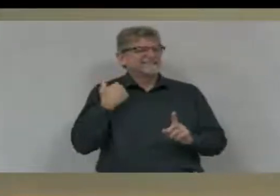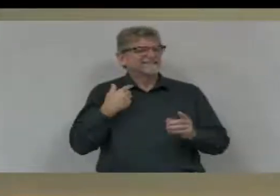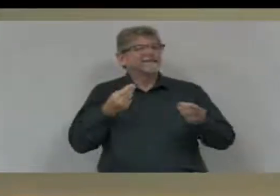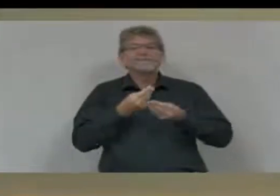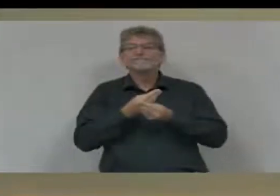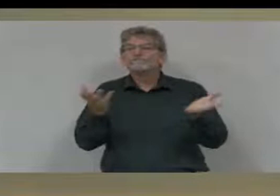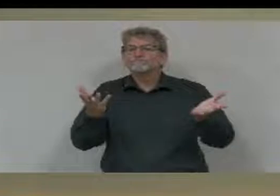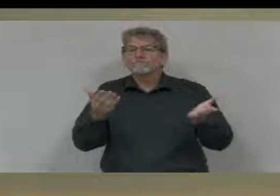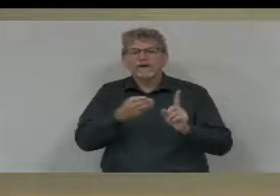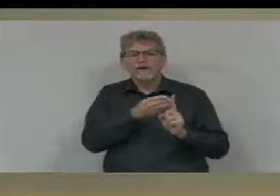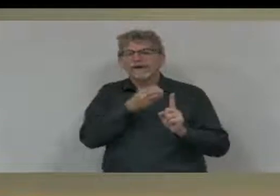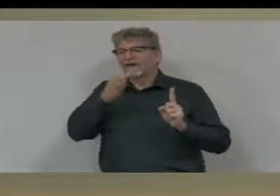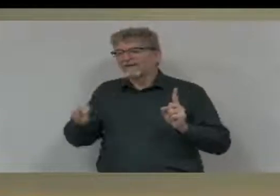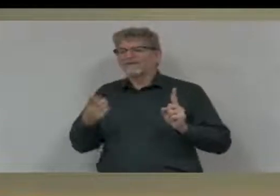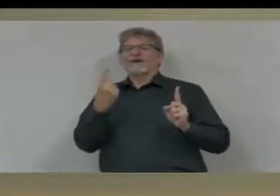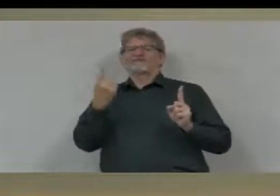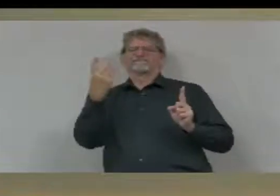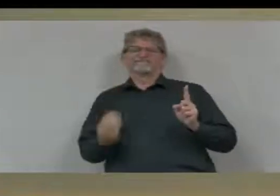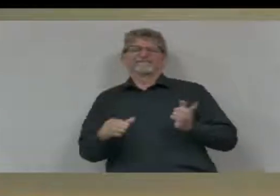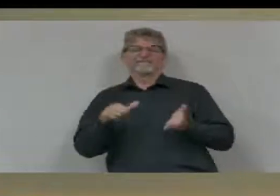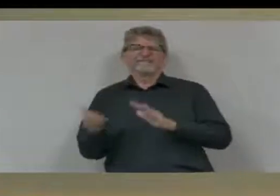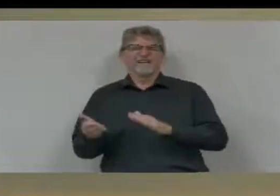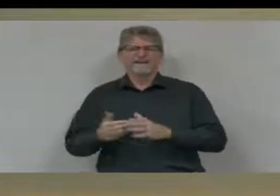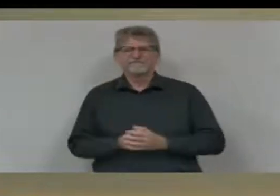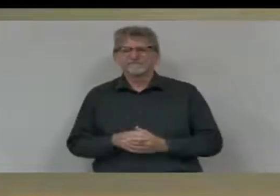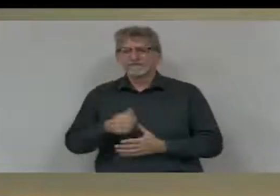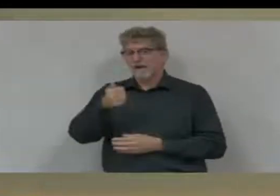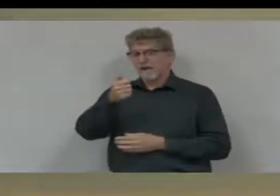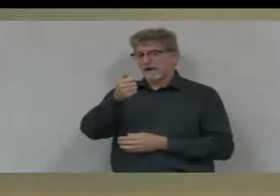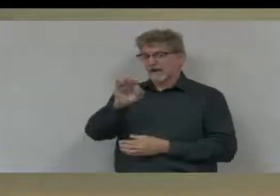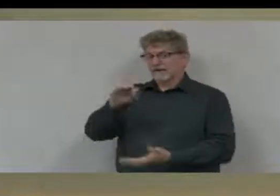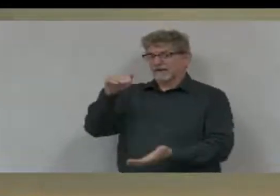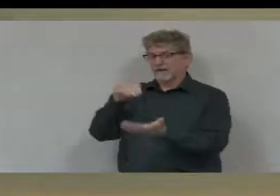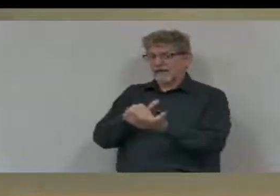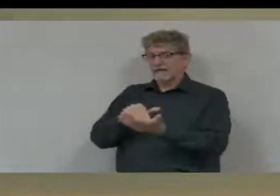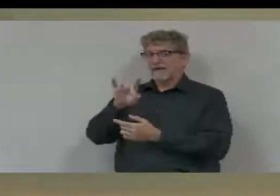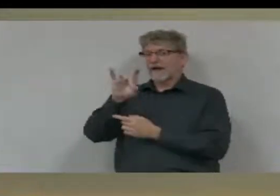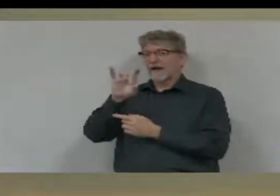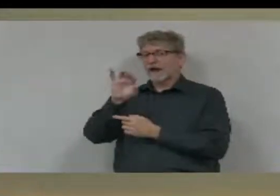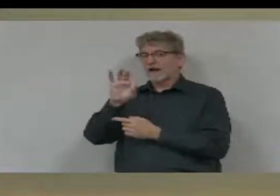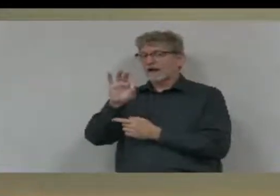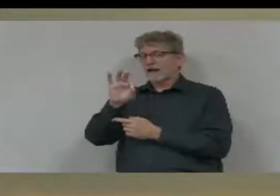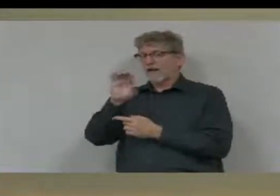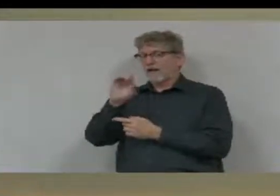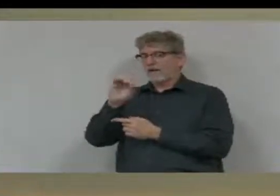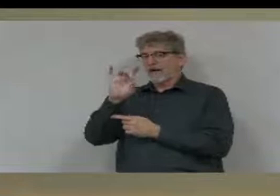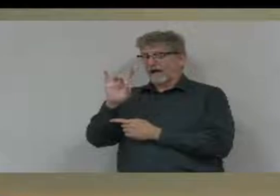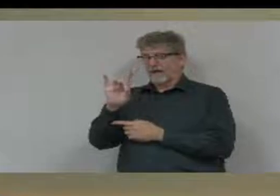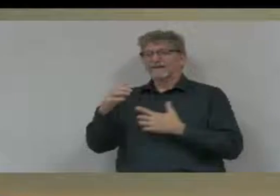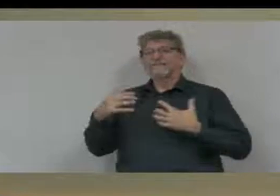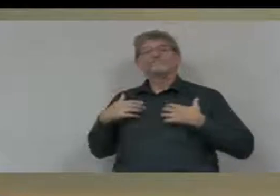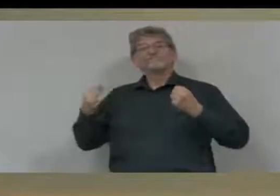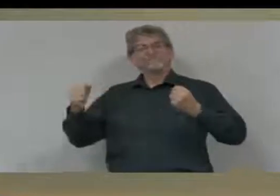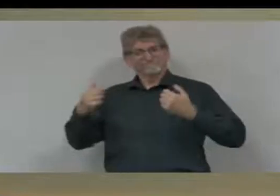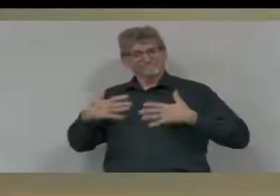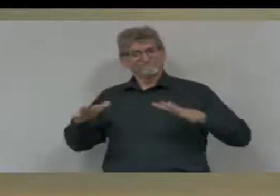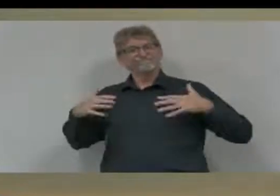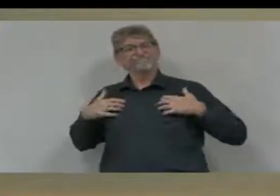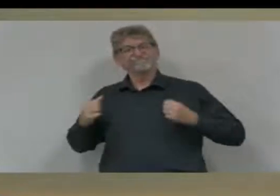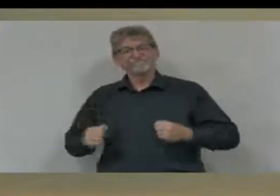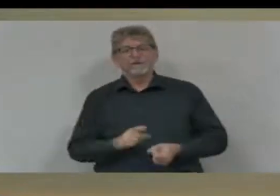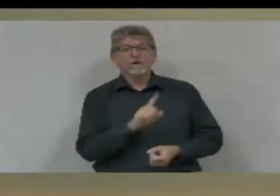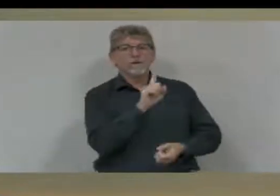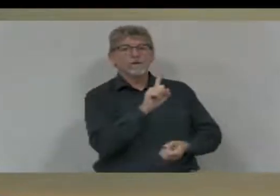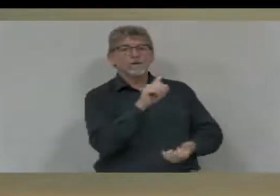There are 19,808 recovered individuals, leaving us with 1,230 active COVID-19 cases in Tippecanoe